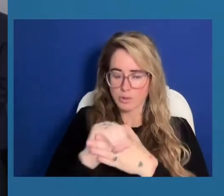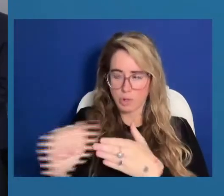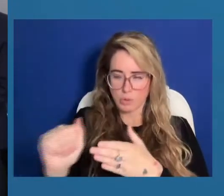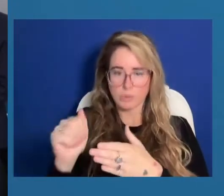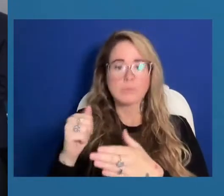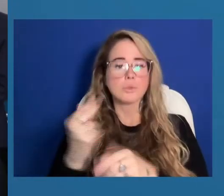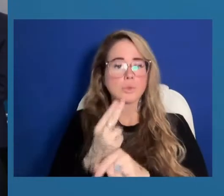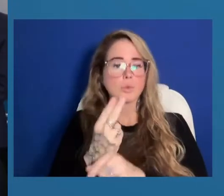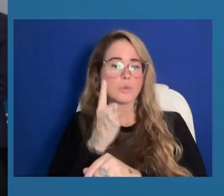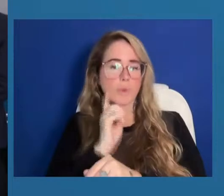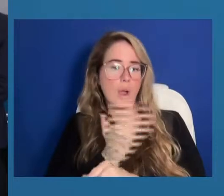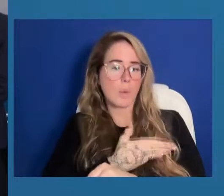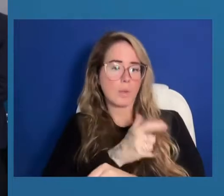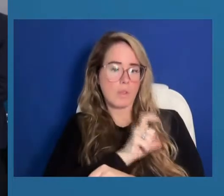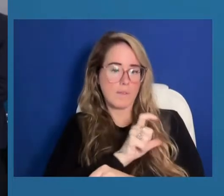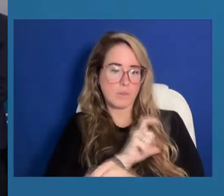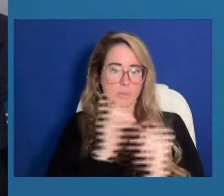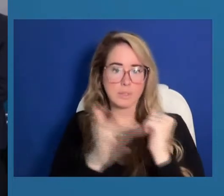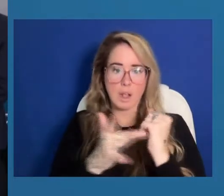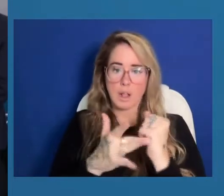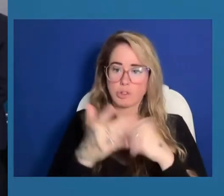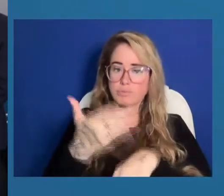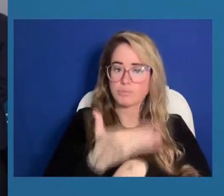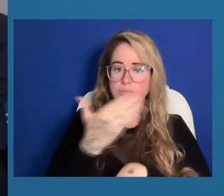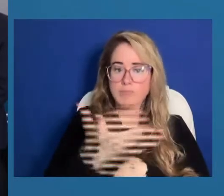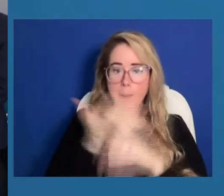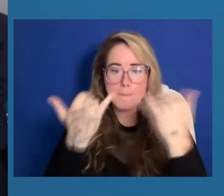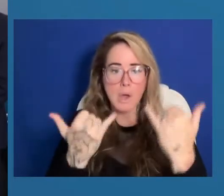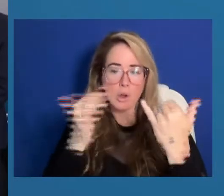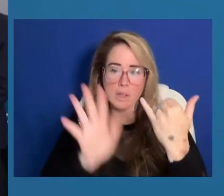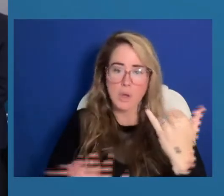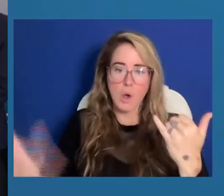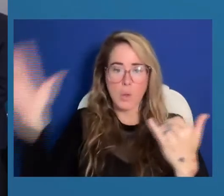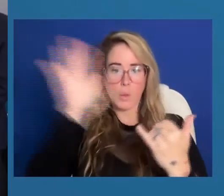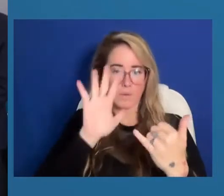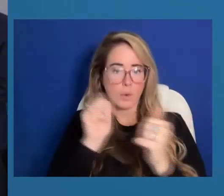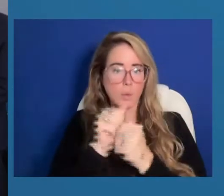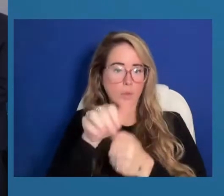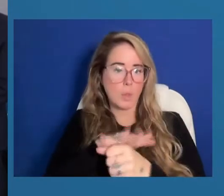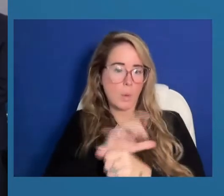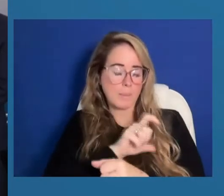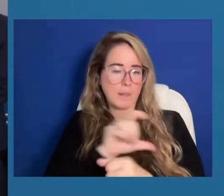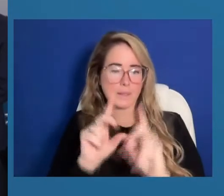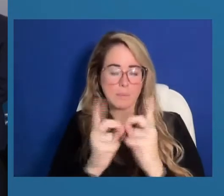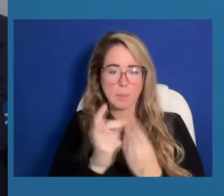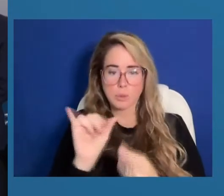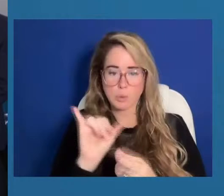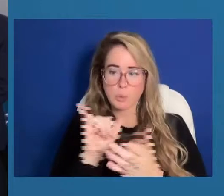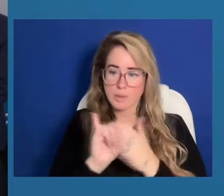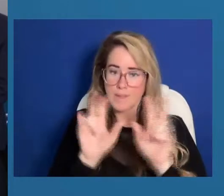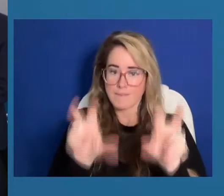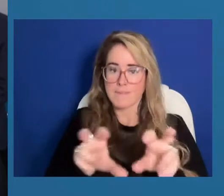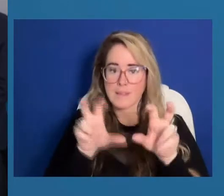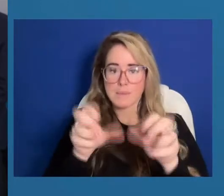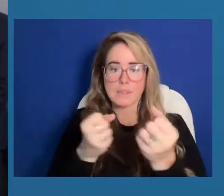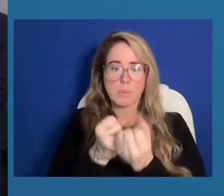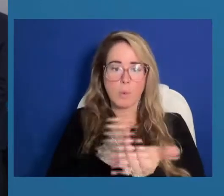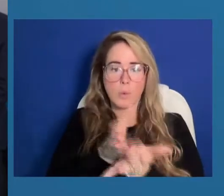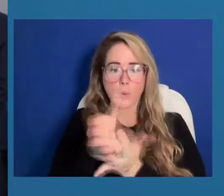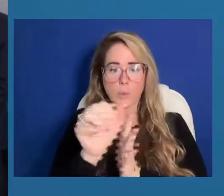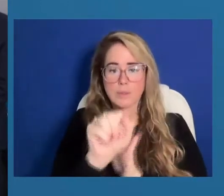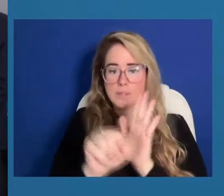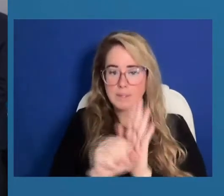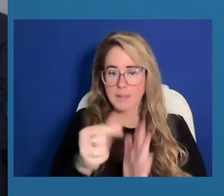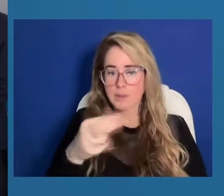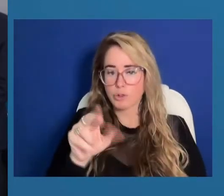law enforcement technology and equipment across the county and our local police departments. These investments that are supported through the state grants